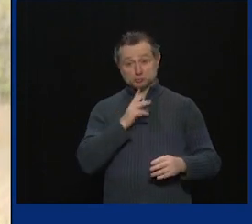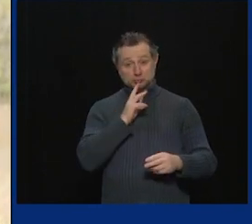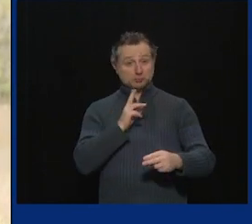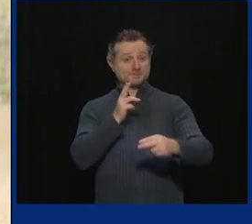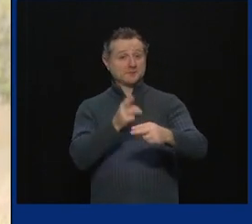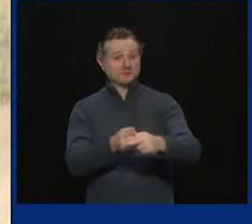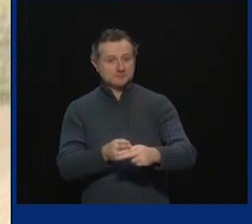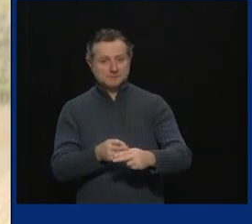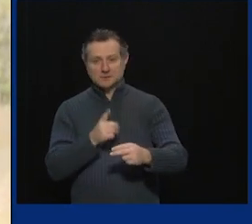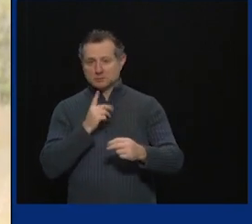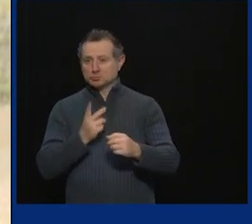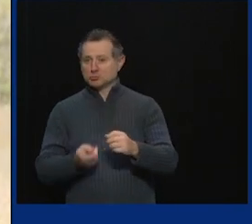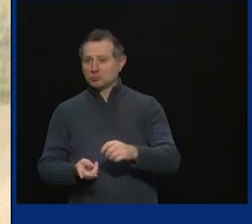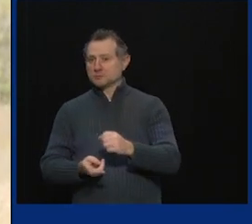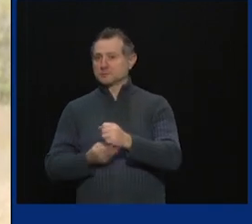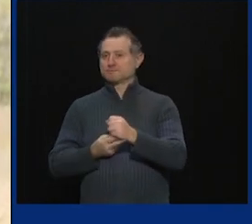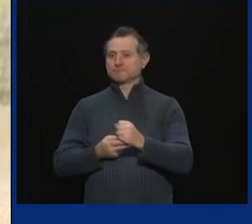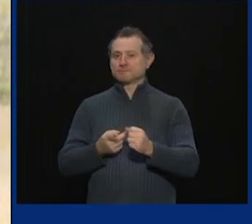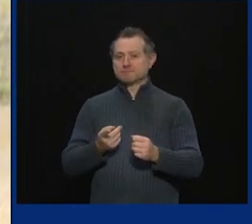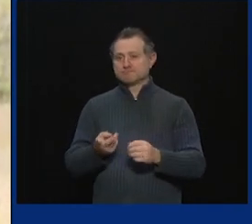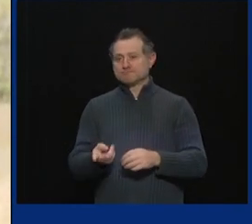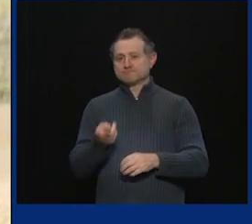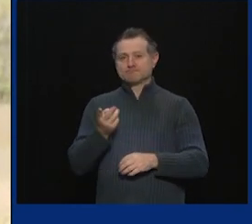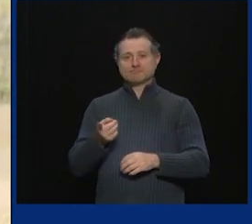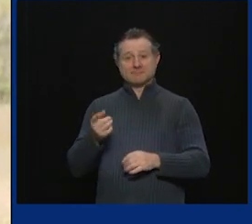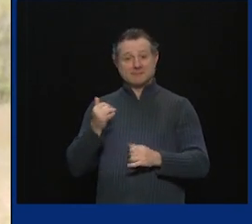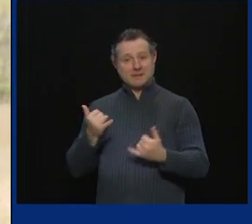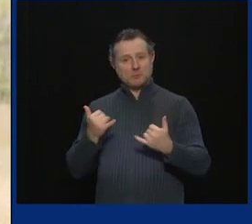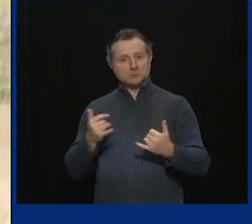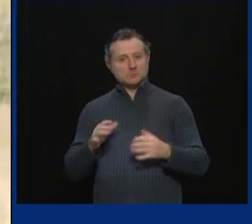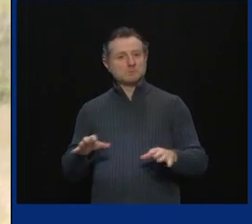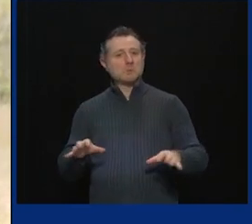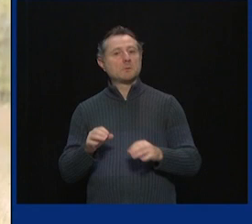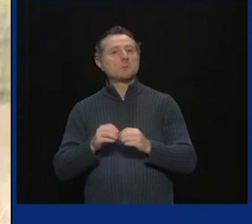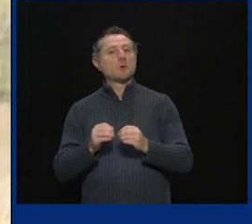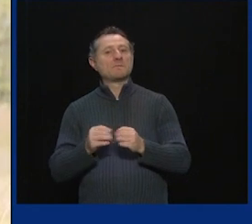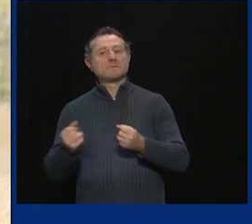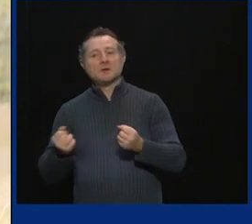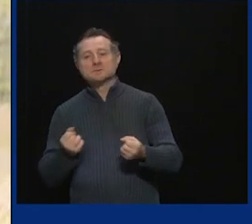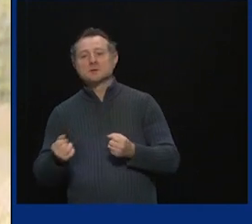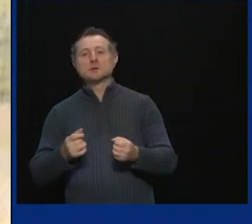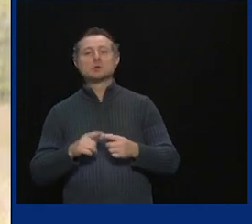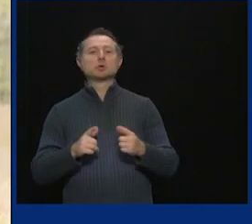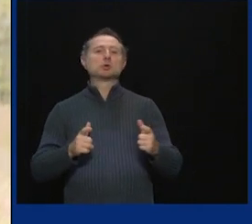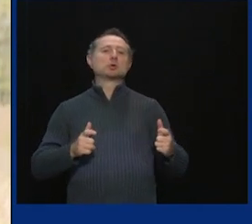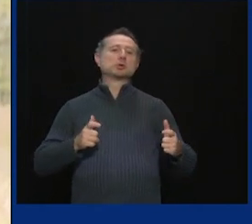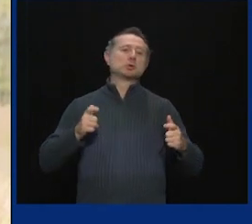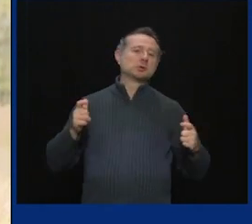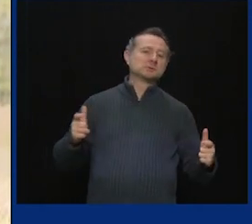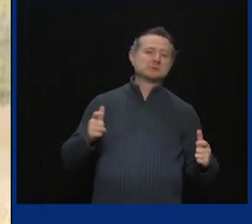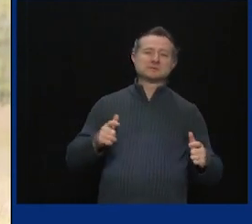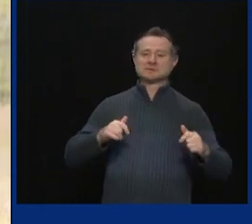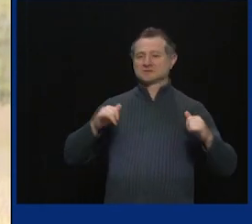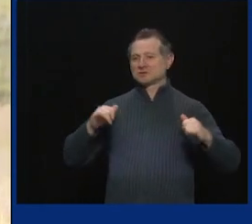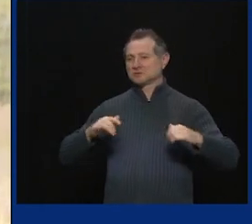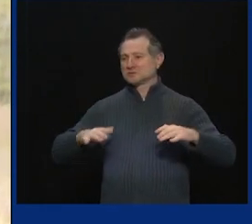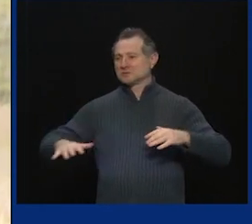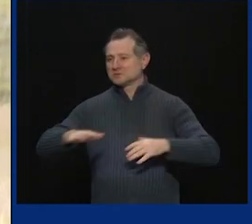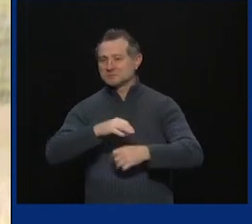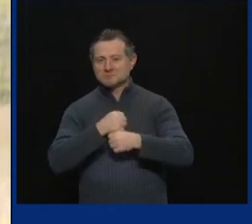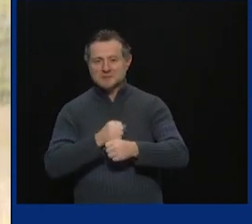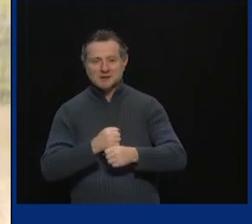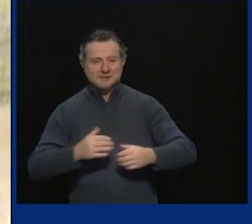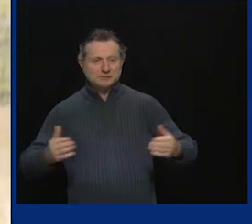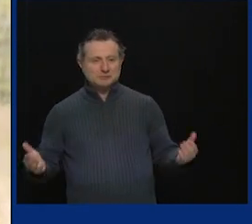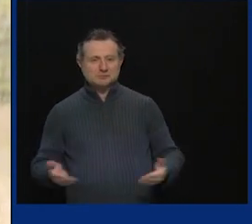actually doing vehicles now, we're doing large-scale stationary products. We're around the world